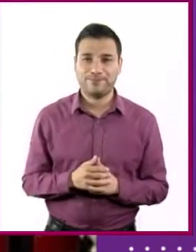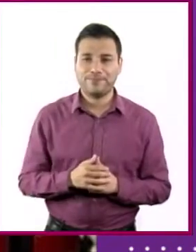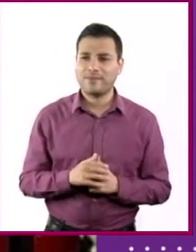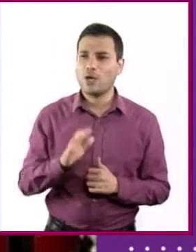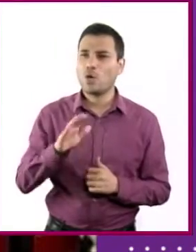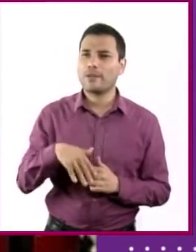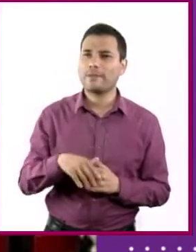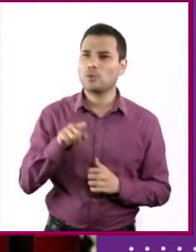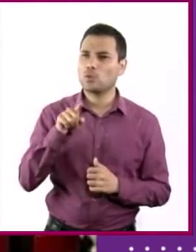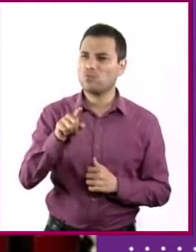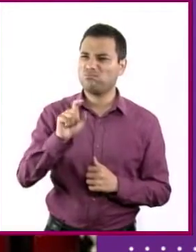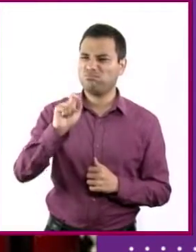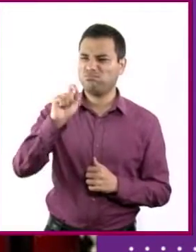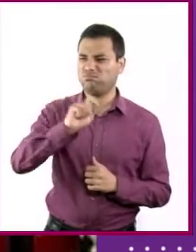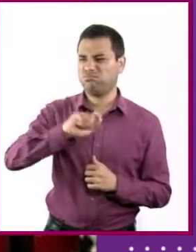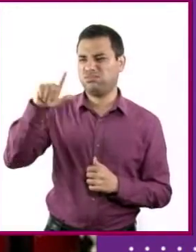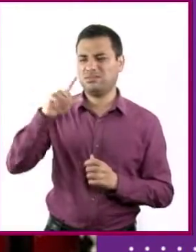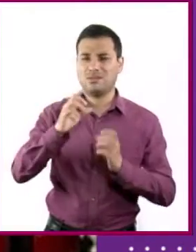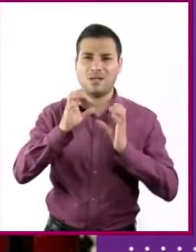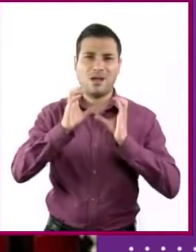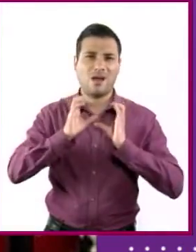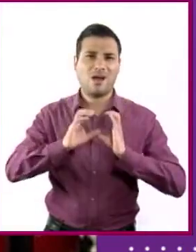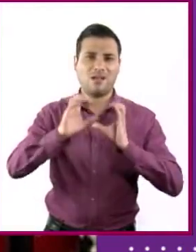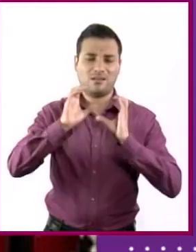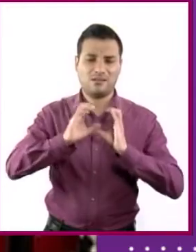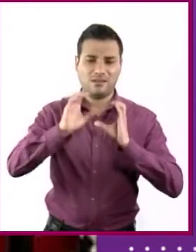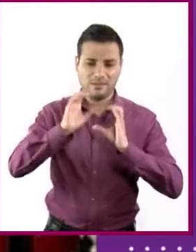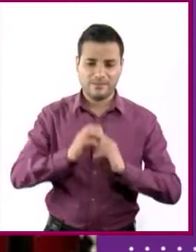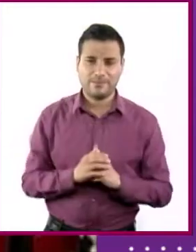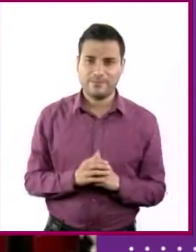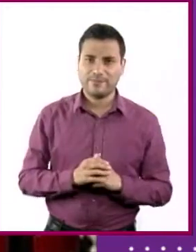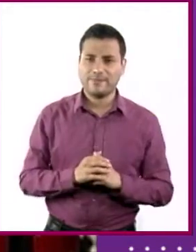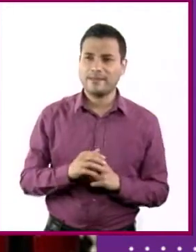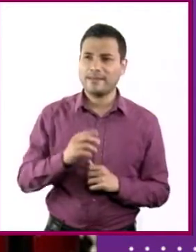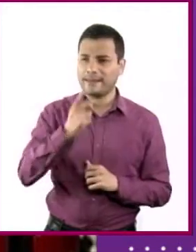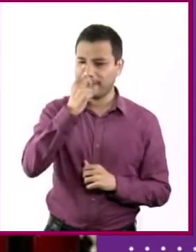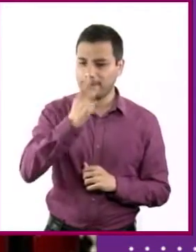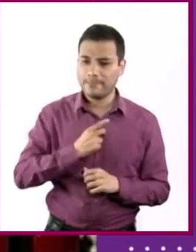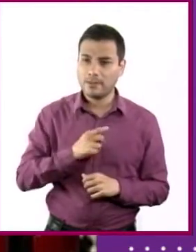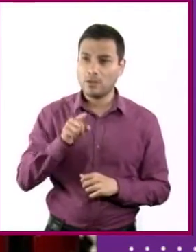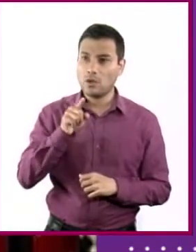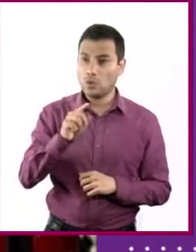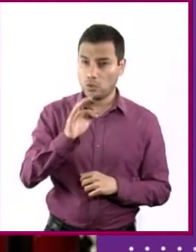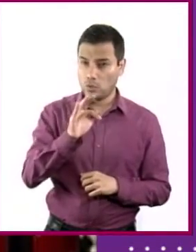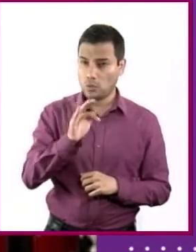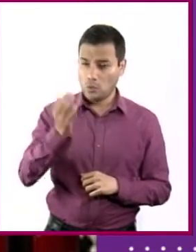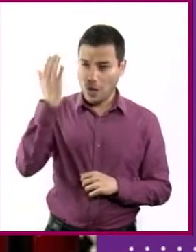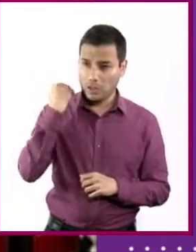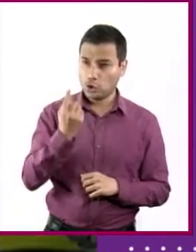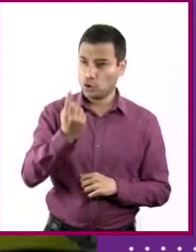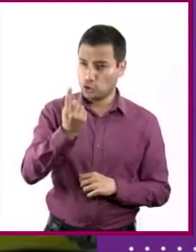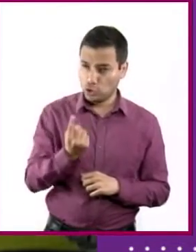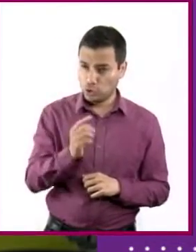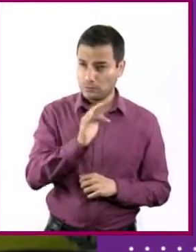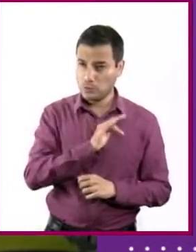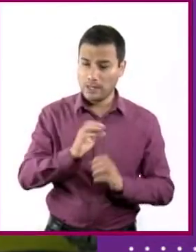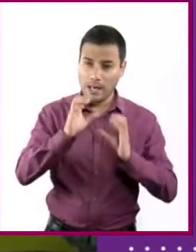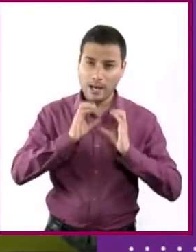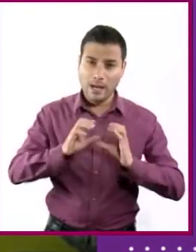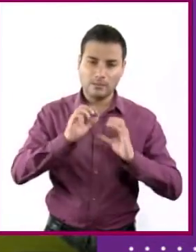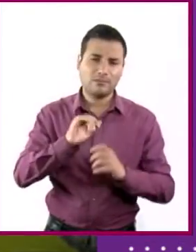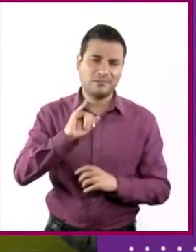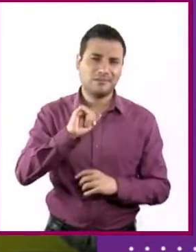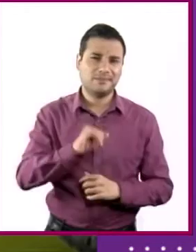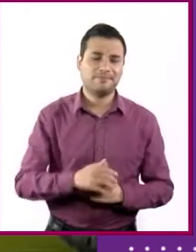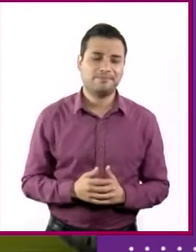Domingo, you are a very famous opera singer now. Tell me, could you sing when you were a child? Yes, I